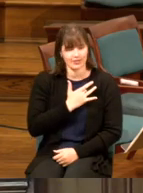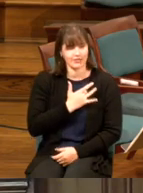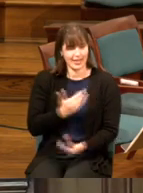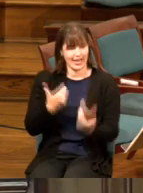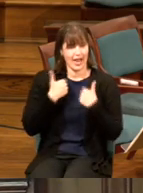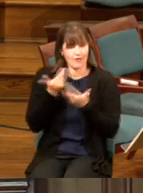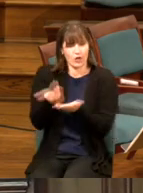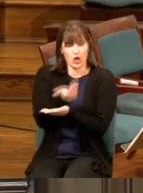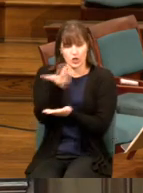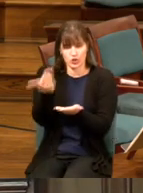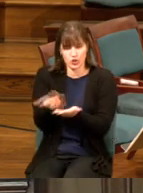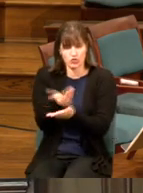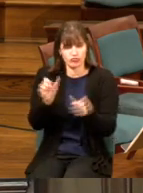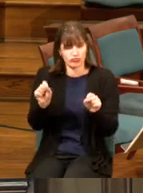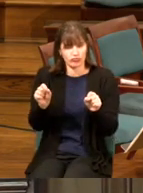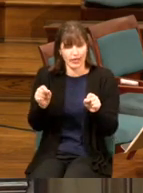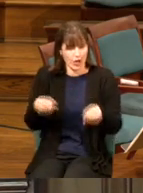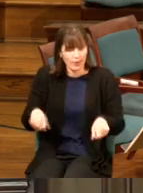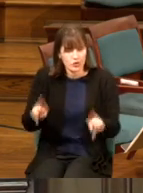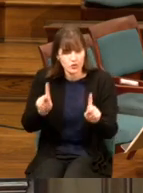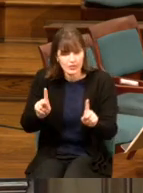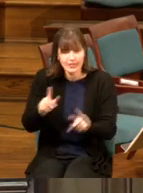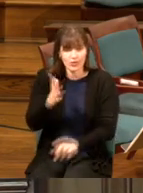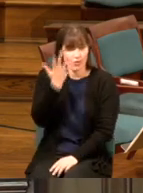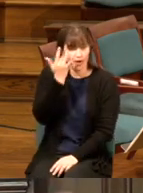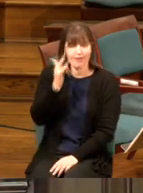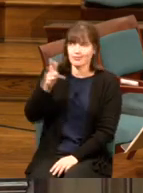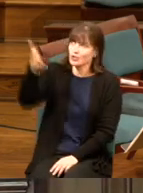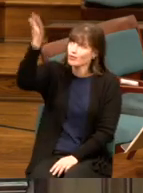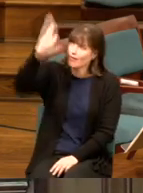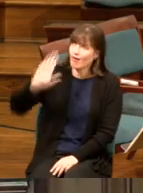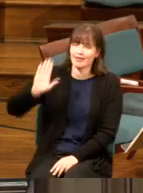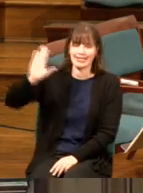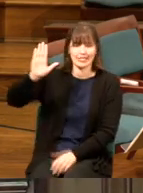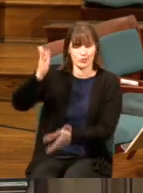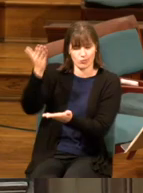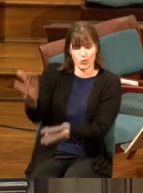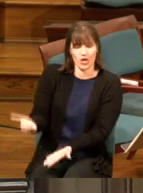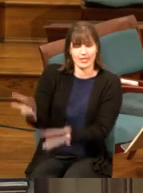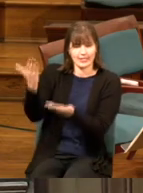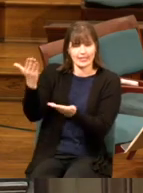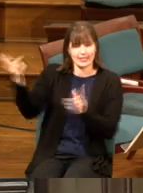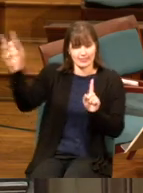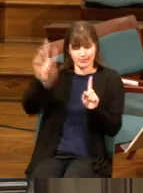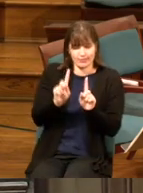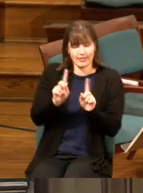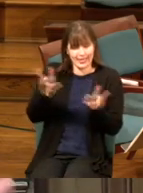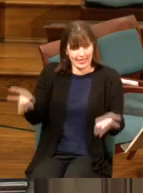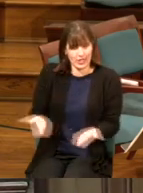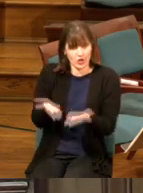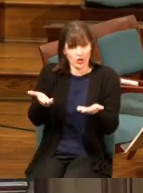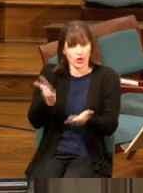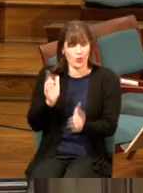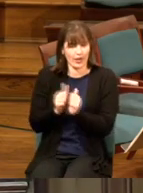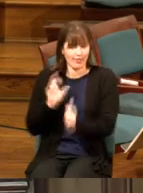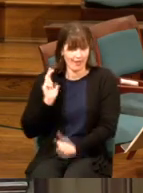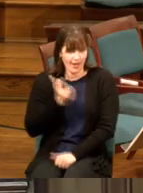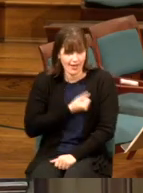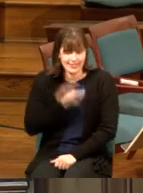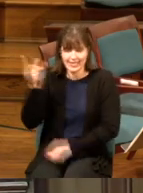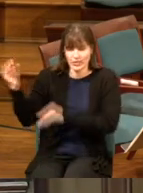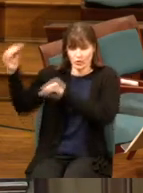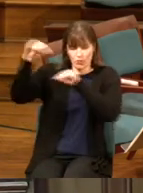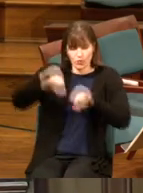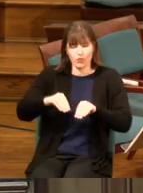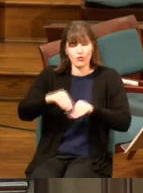of the ever-abiding presence of a God who has moved into the neighborhood, who has moved into